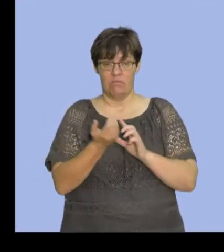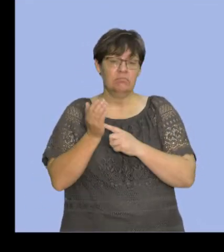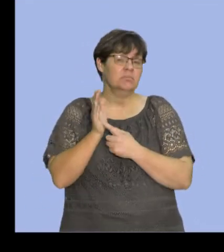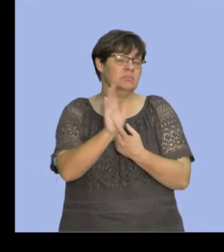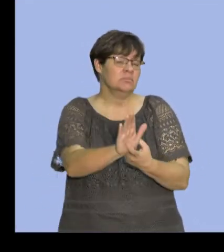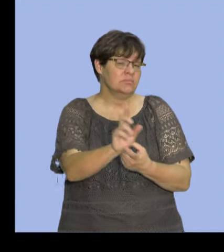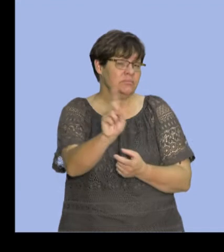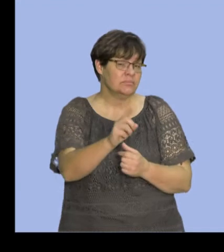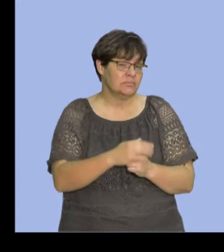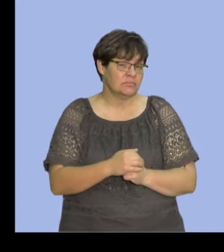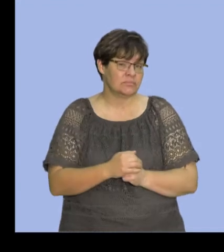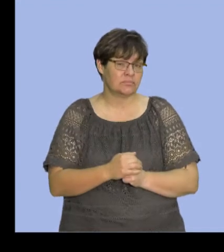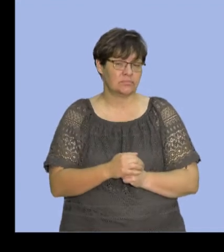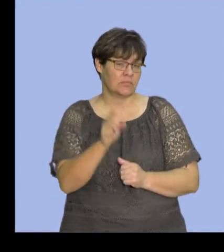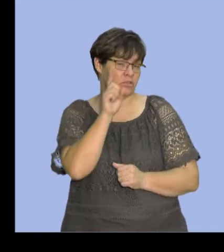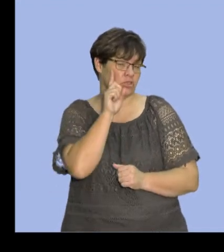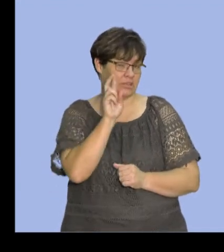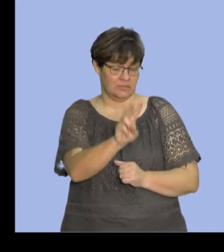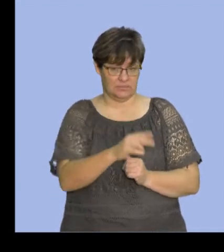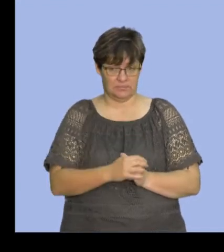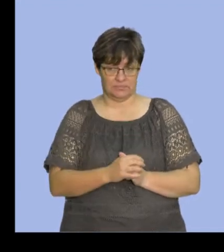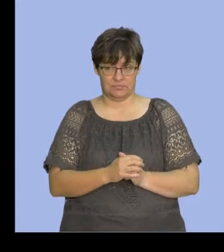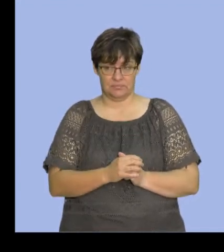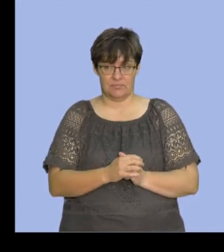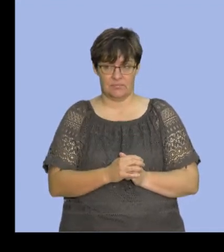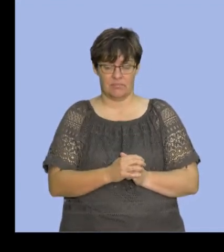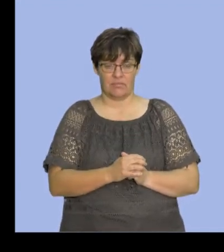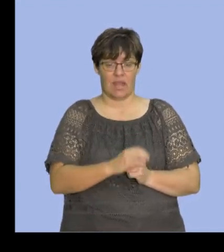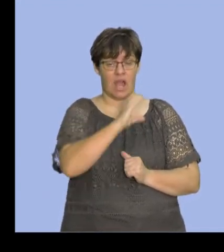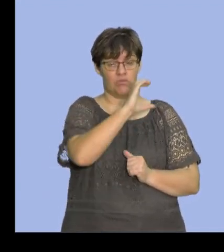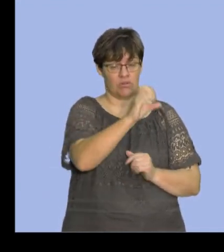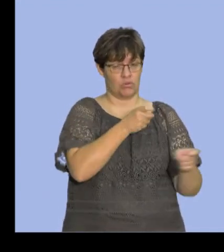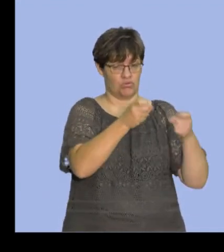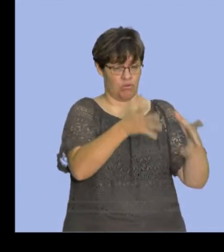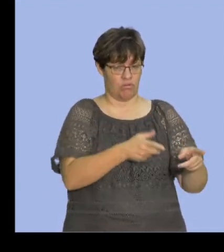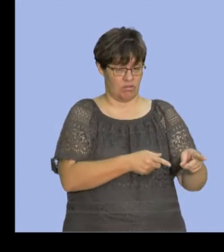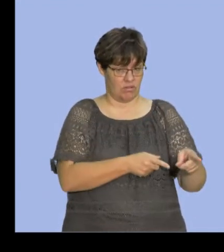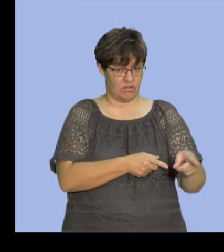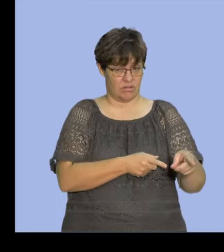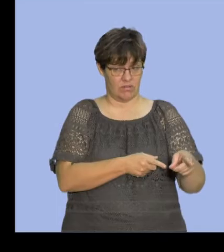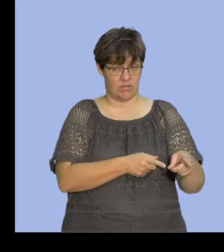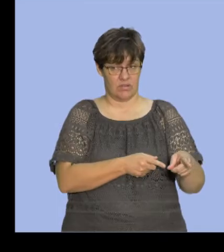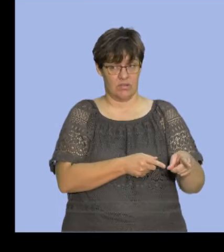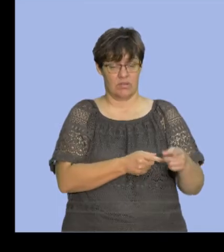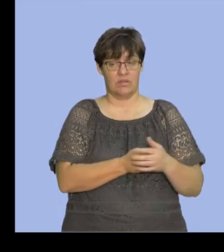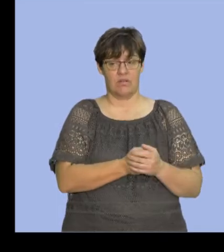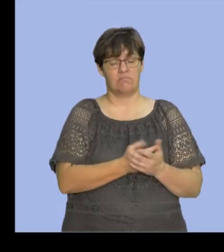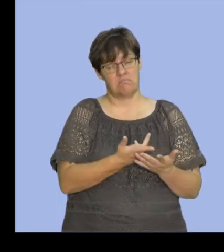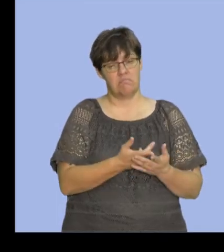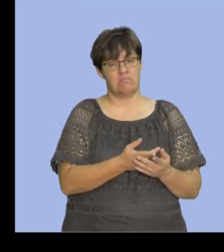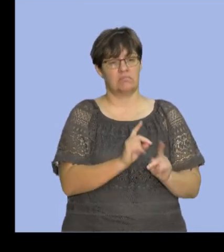you what's here. Here's my creditors control. I'm owing my creditor an amount